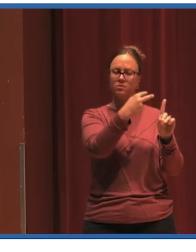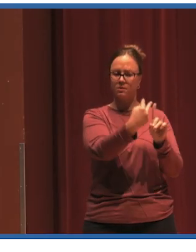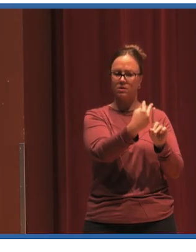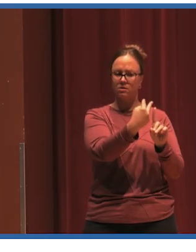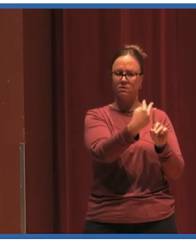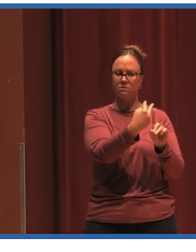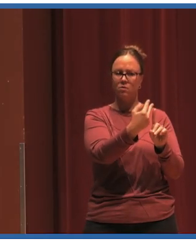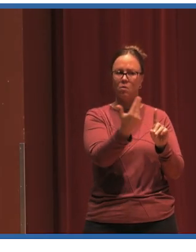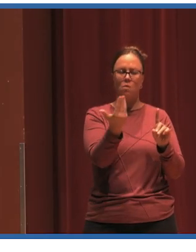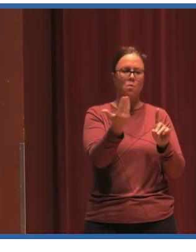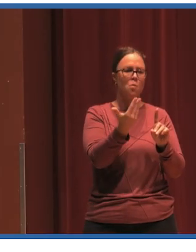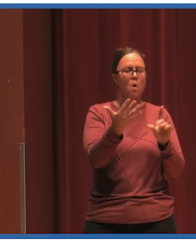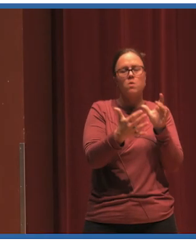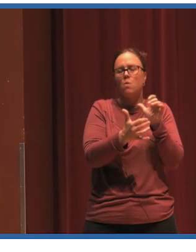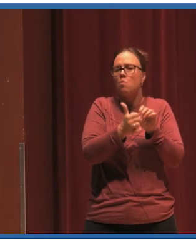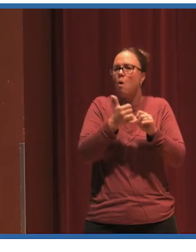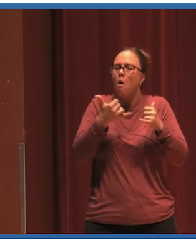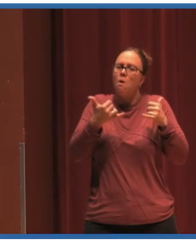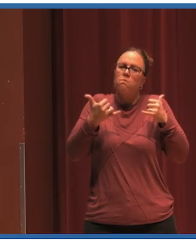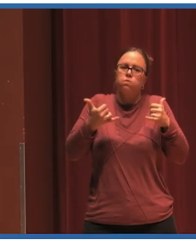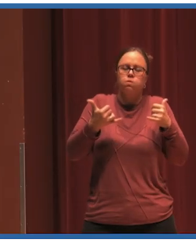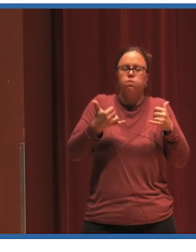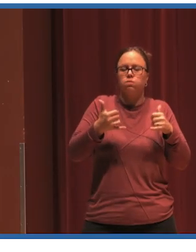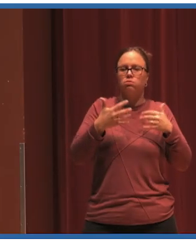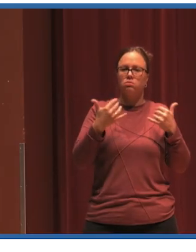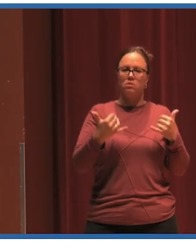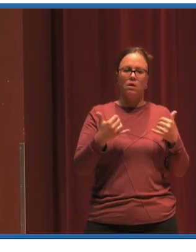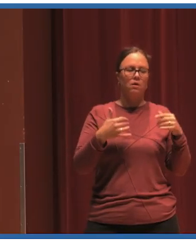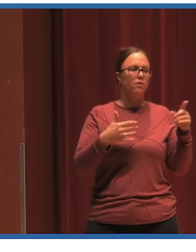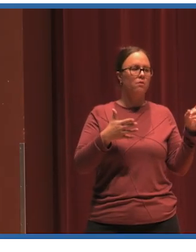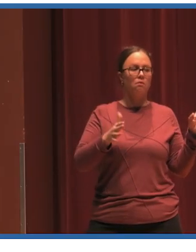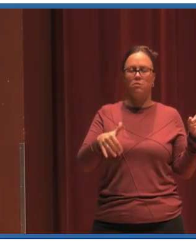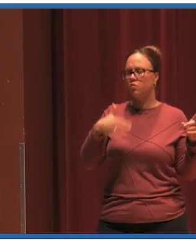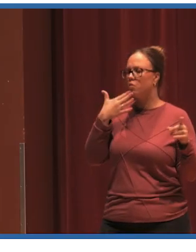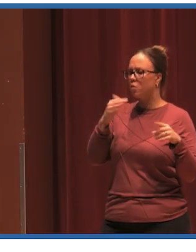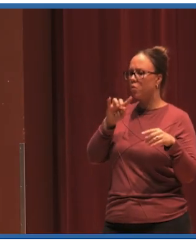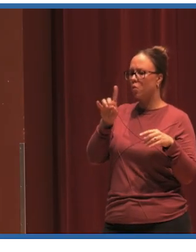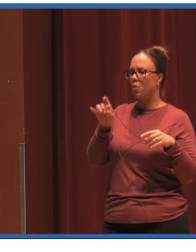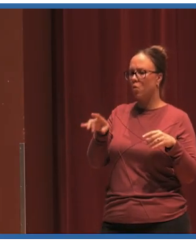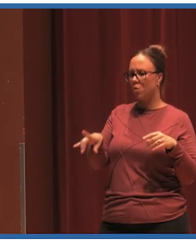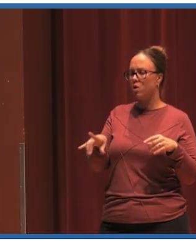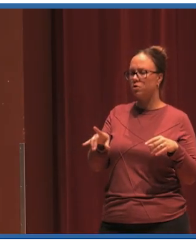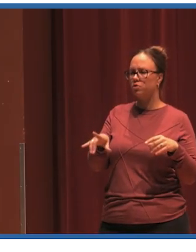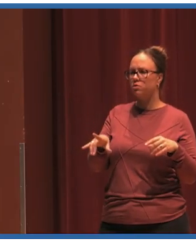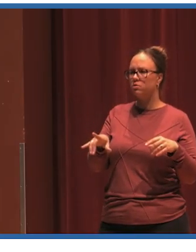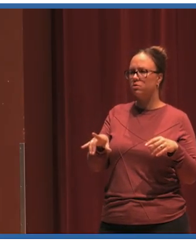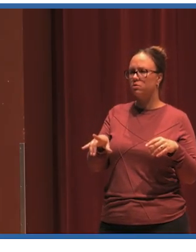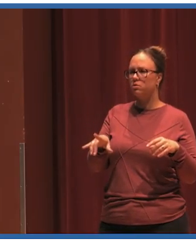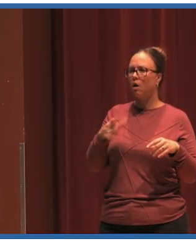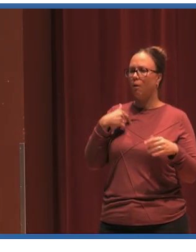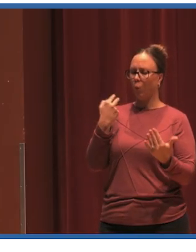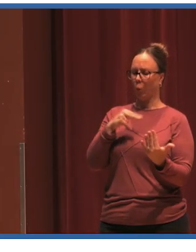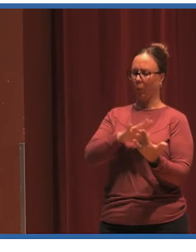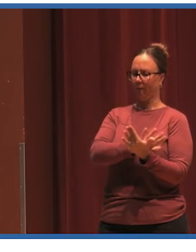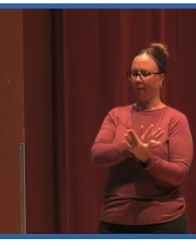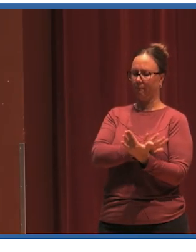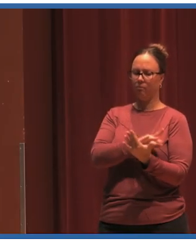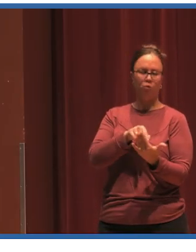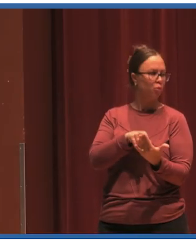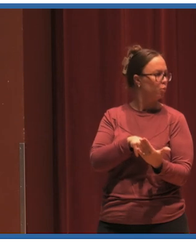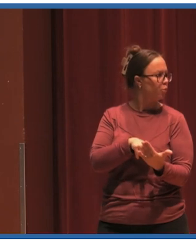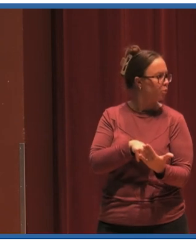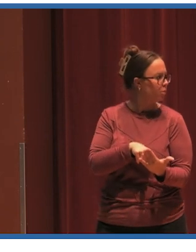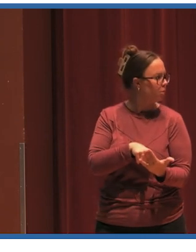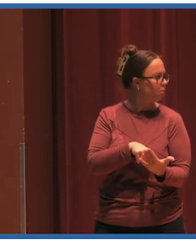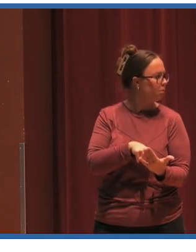most urgent right now? That's a very good question. I'm actually going to go for my paper because I'm a Baptist preacher and I'm liable